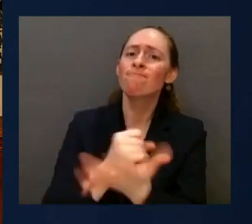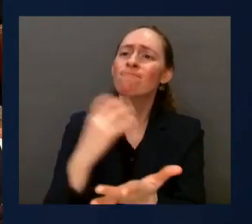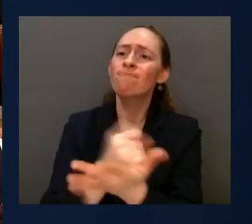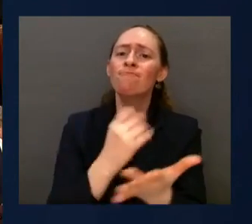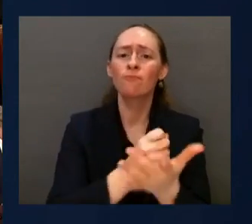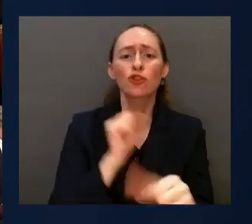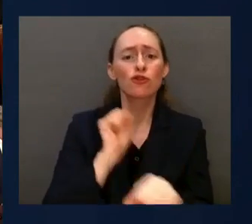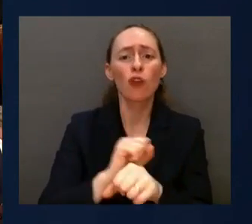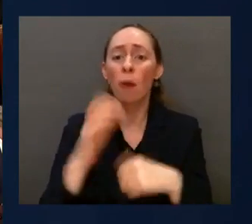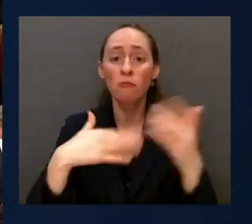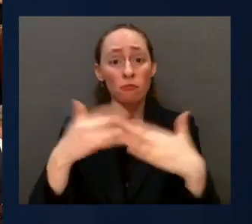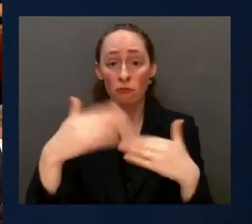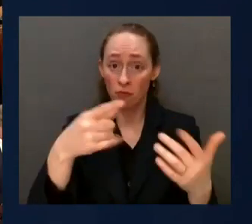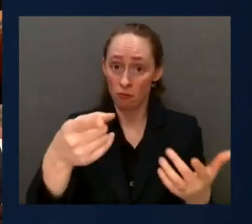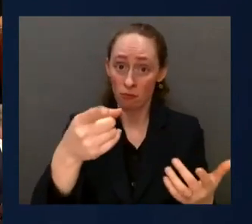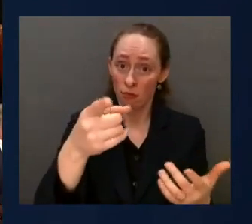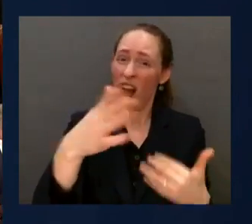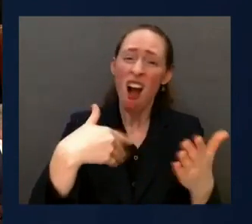And